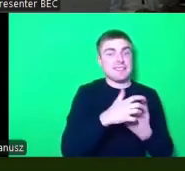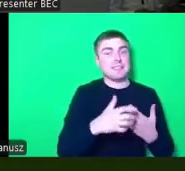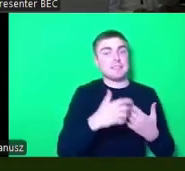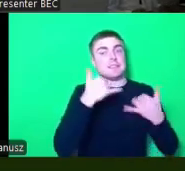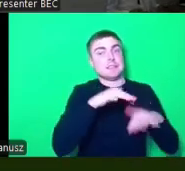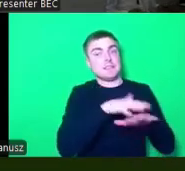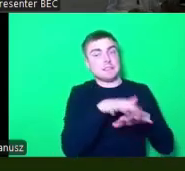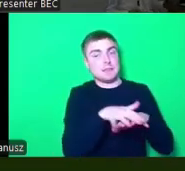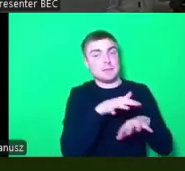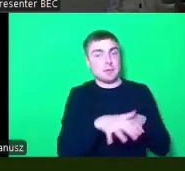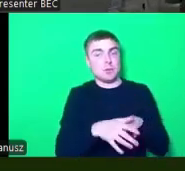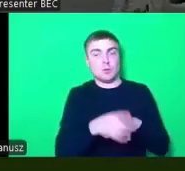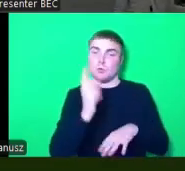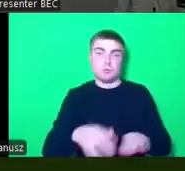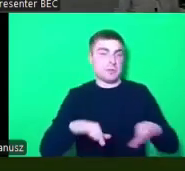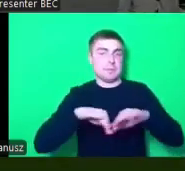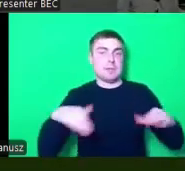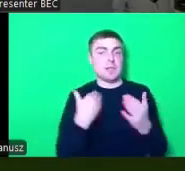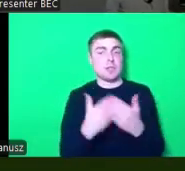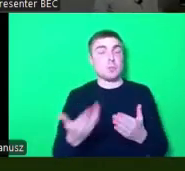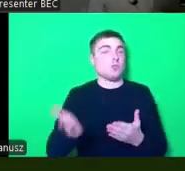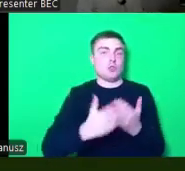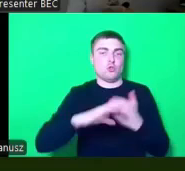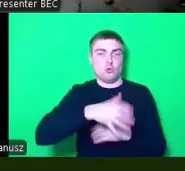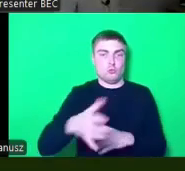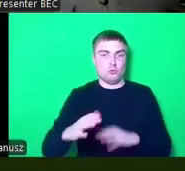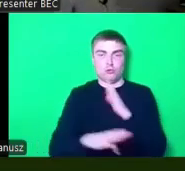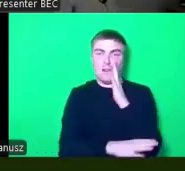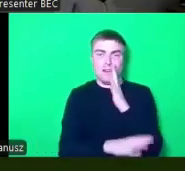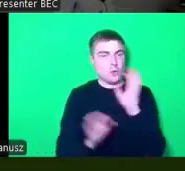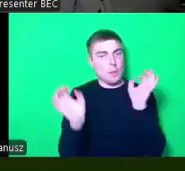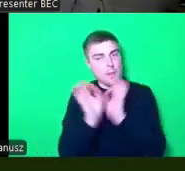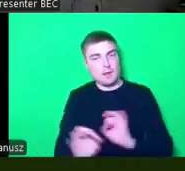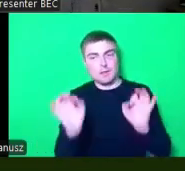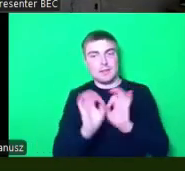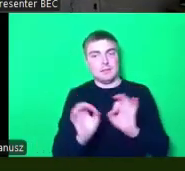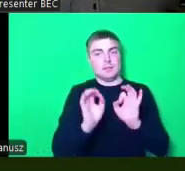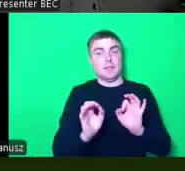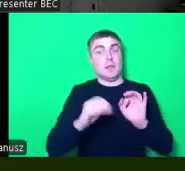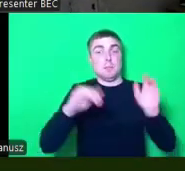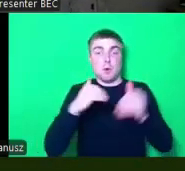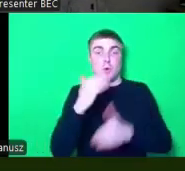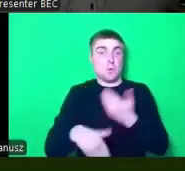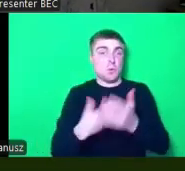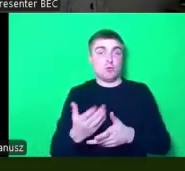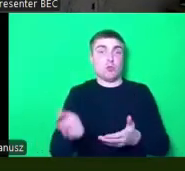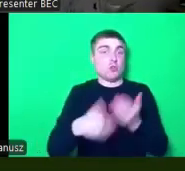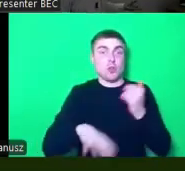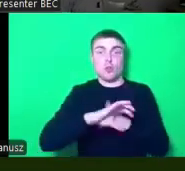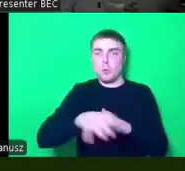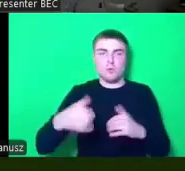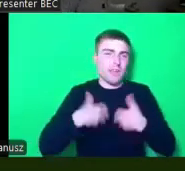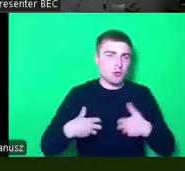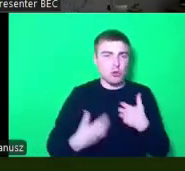disappear. So this is not a linear relationship. That's why land sparing is a very good option for conservation. But for